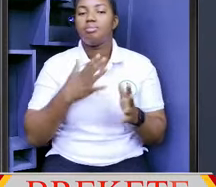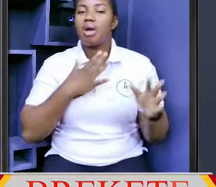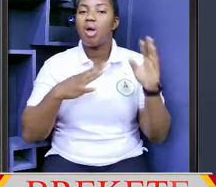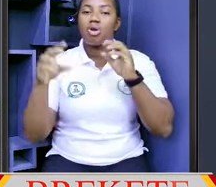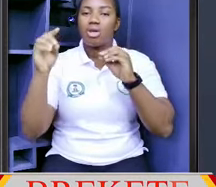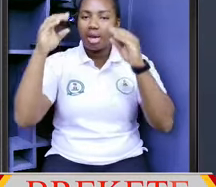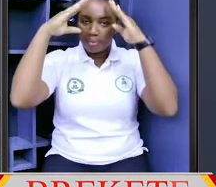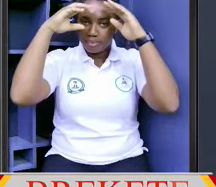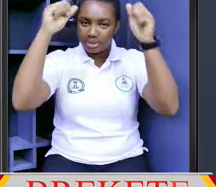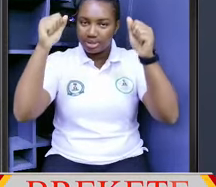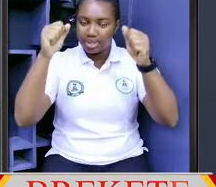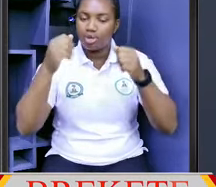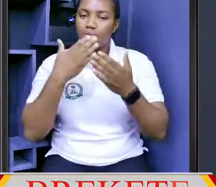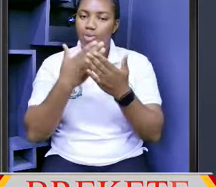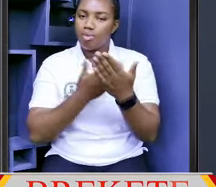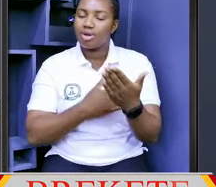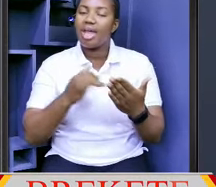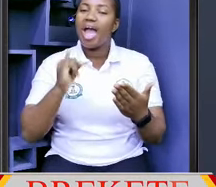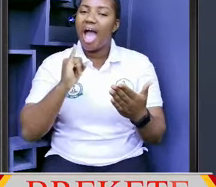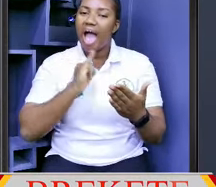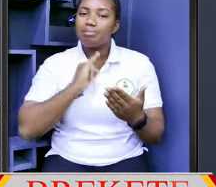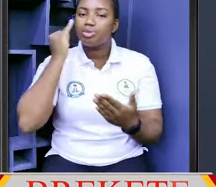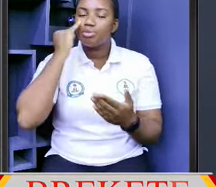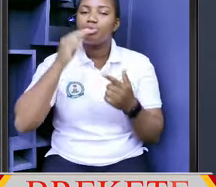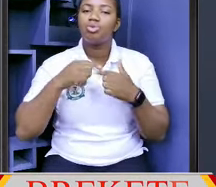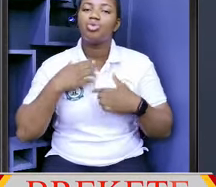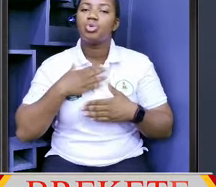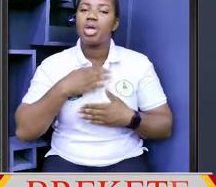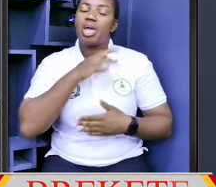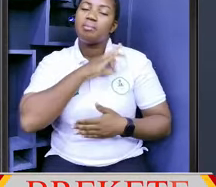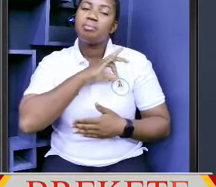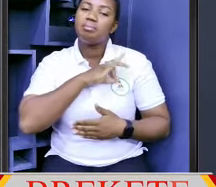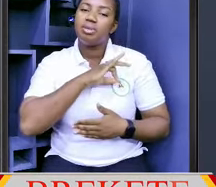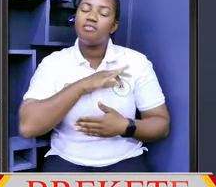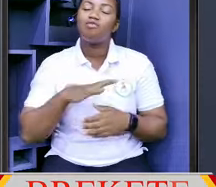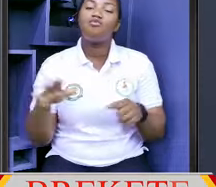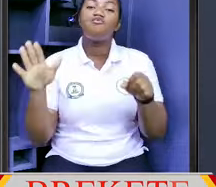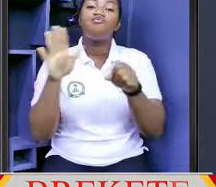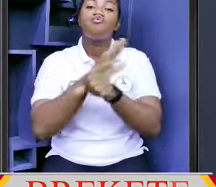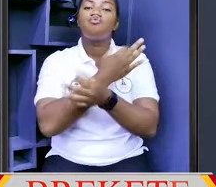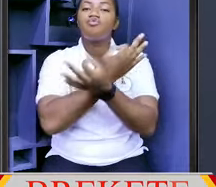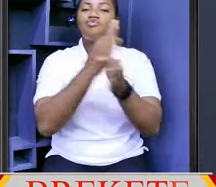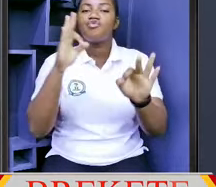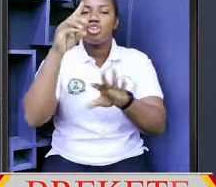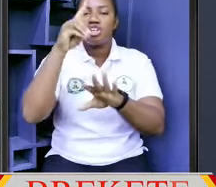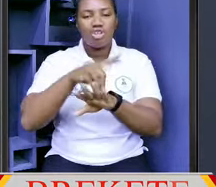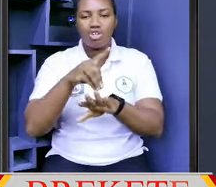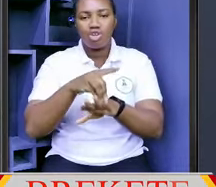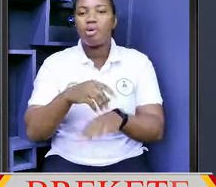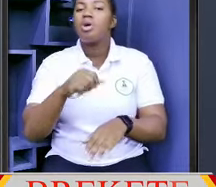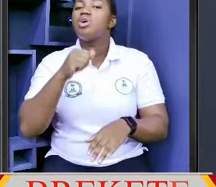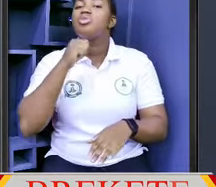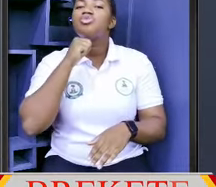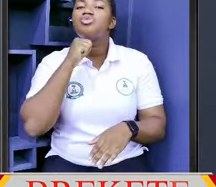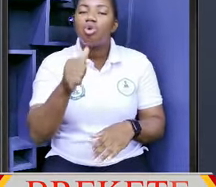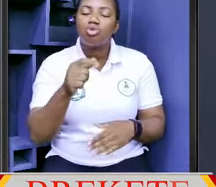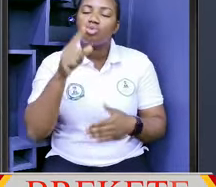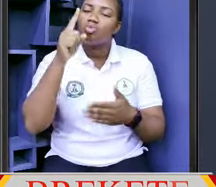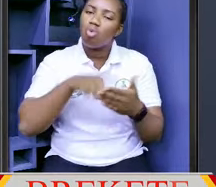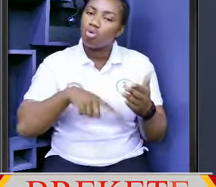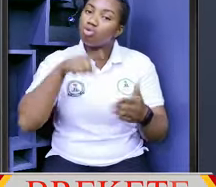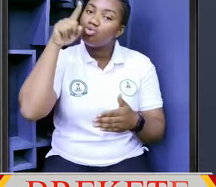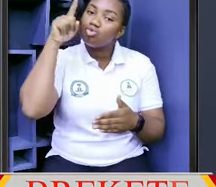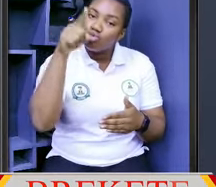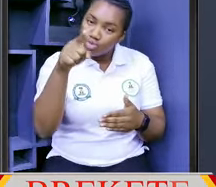ordinary president, good morning, sir. I deserve right to full freedom. Not what you